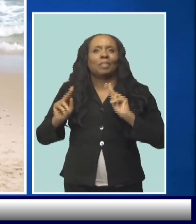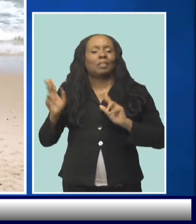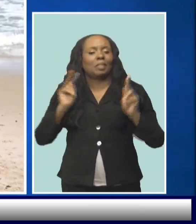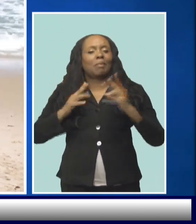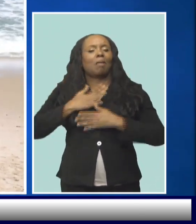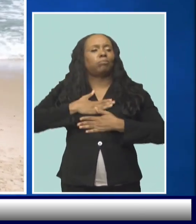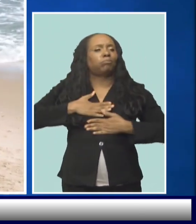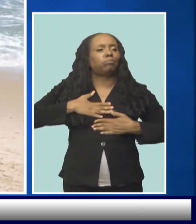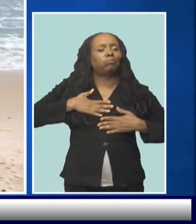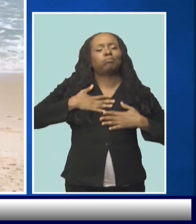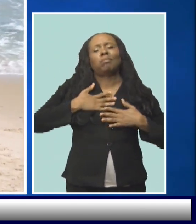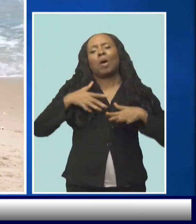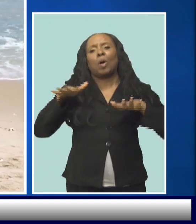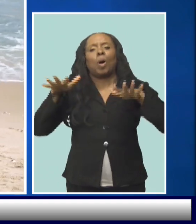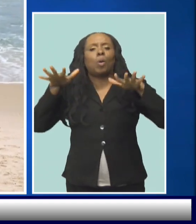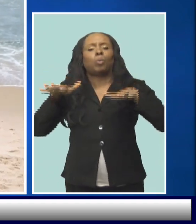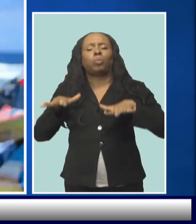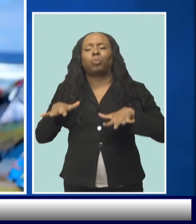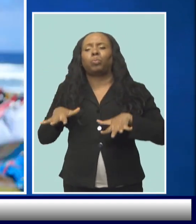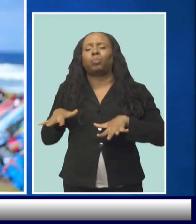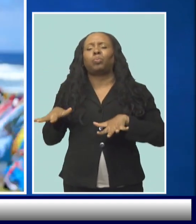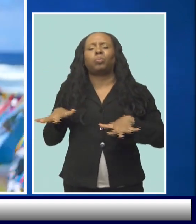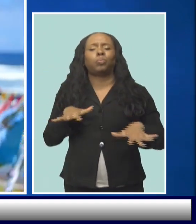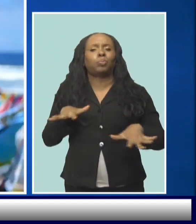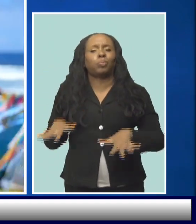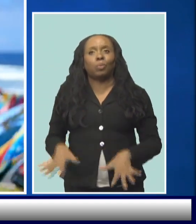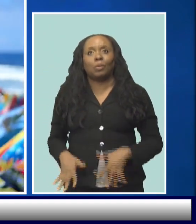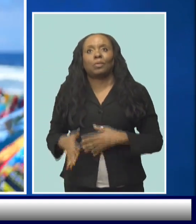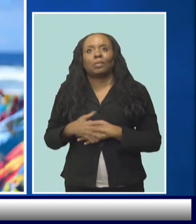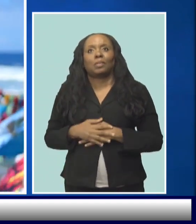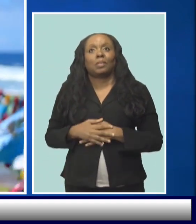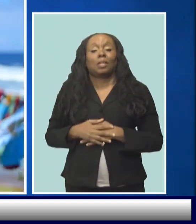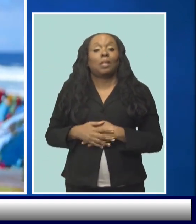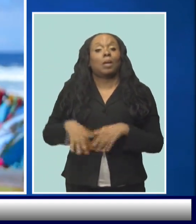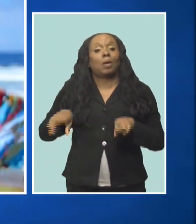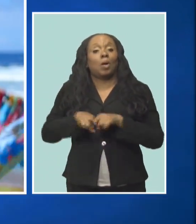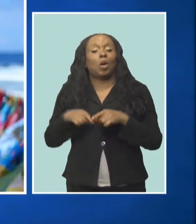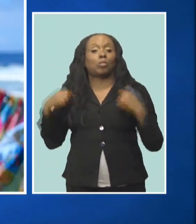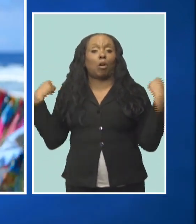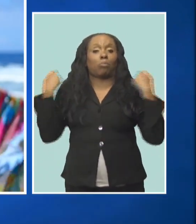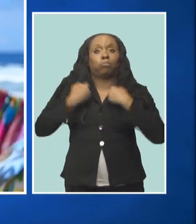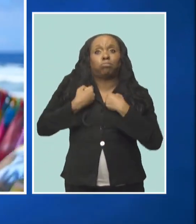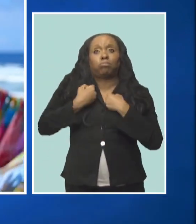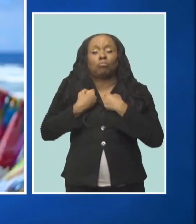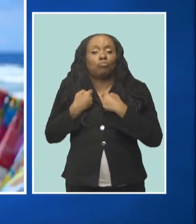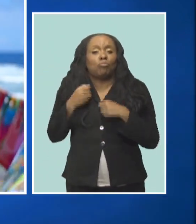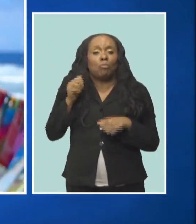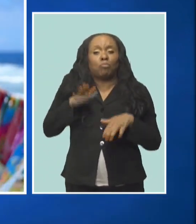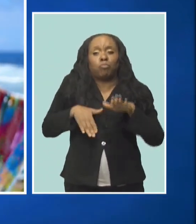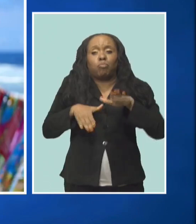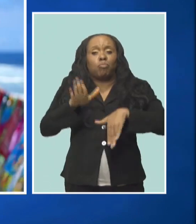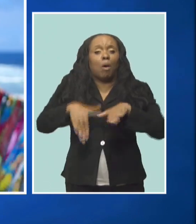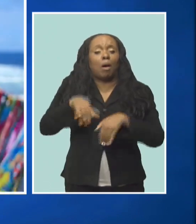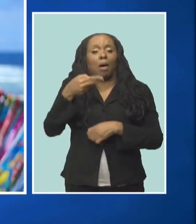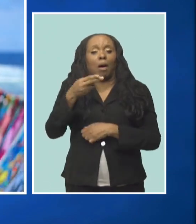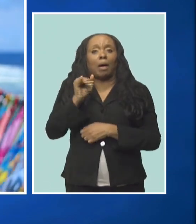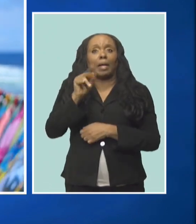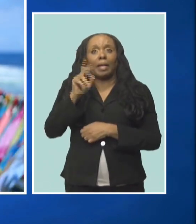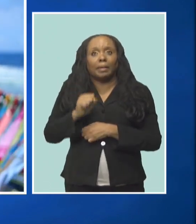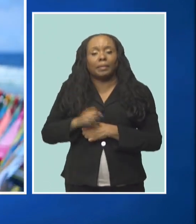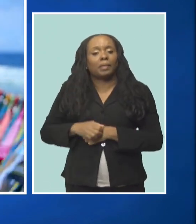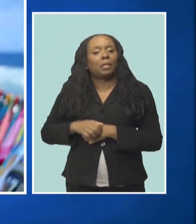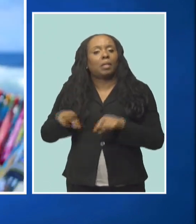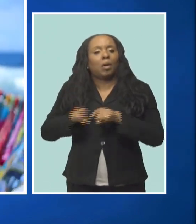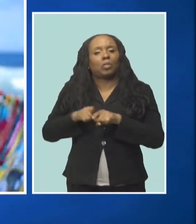zen that St. Joseph presents. We spoke about hikes the last time. We have a parish-wide scavenger hunt about to be